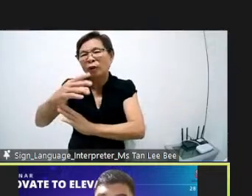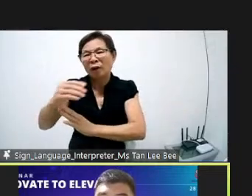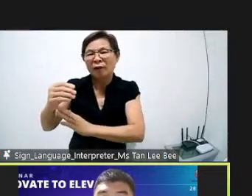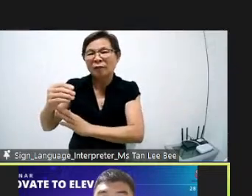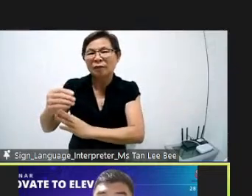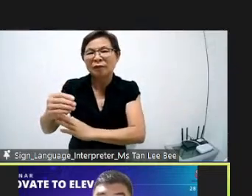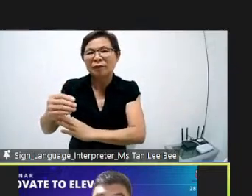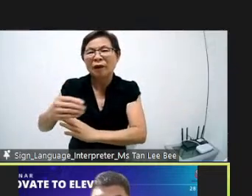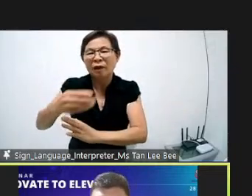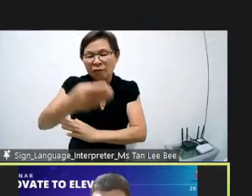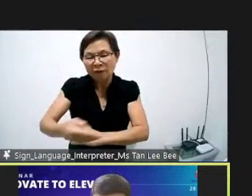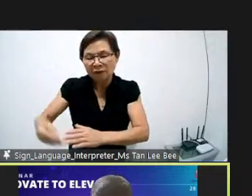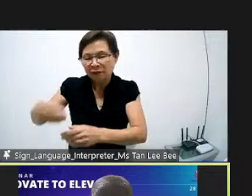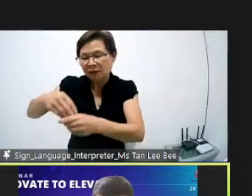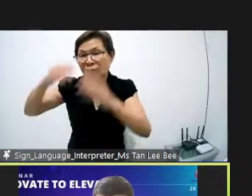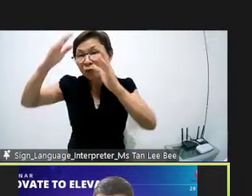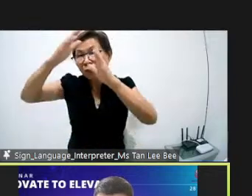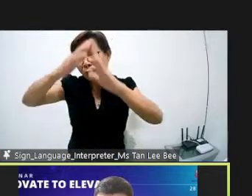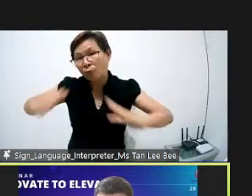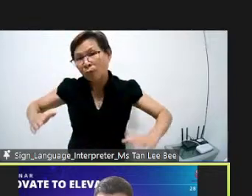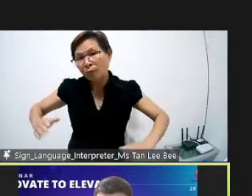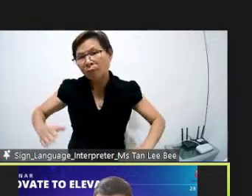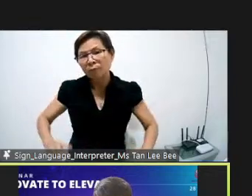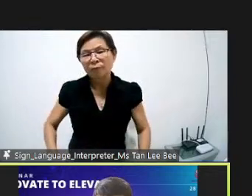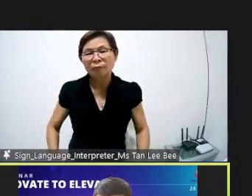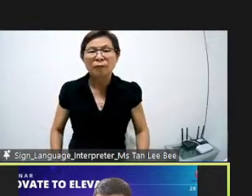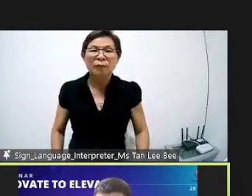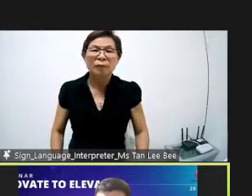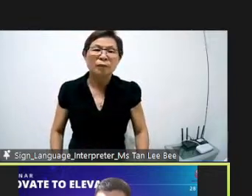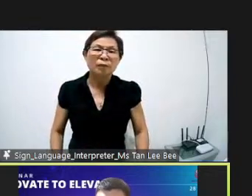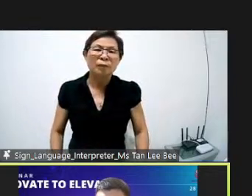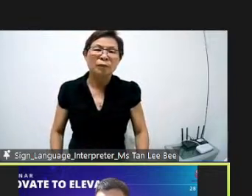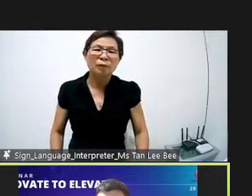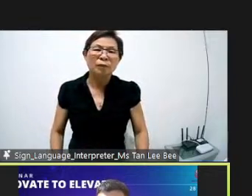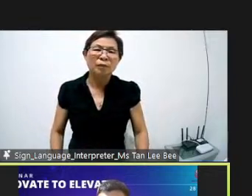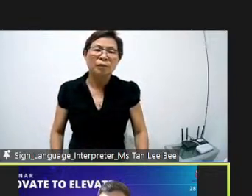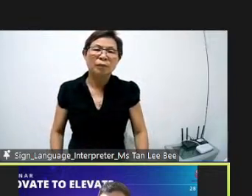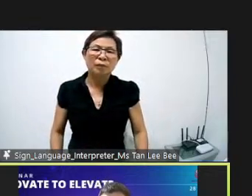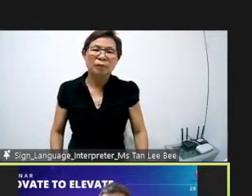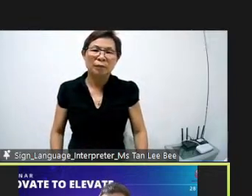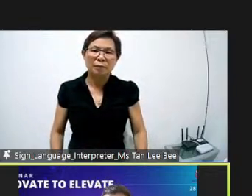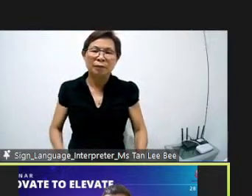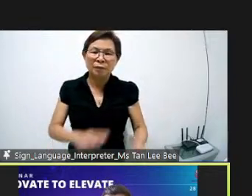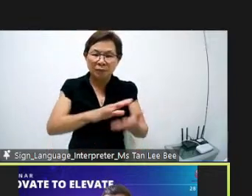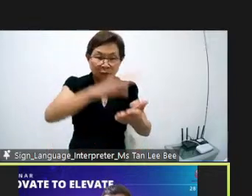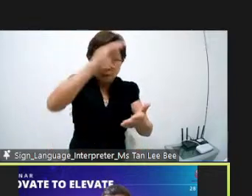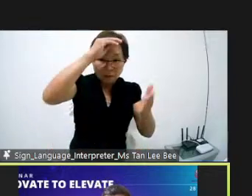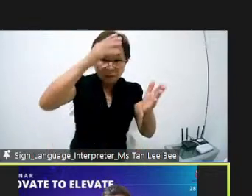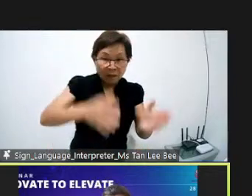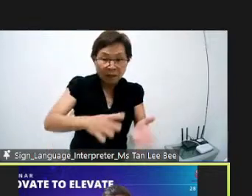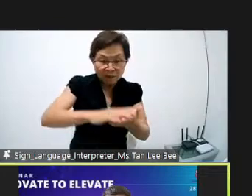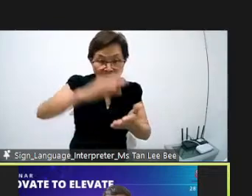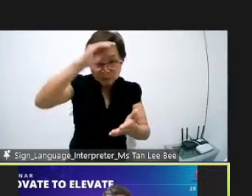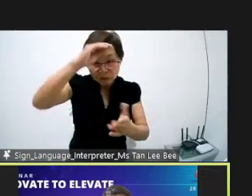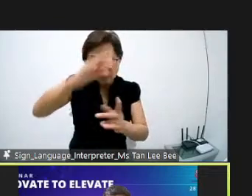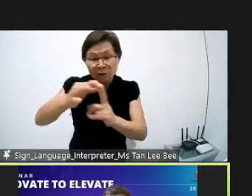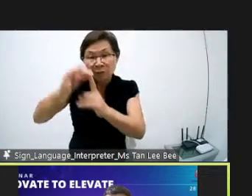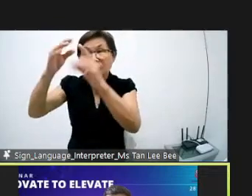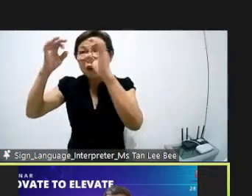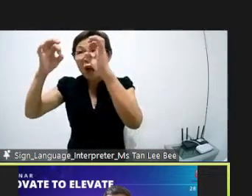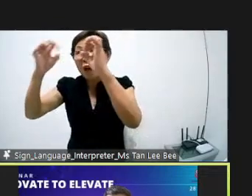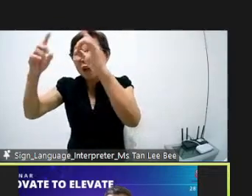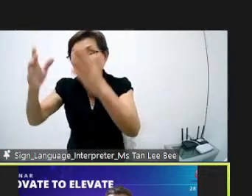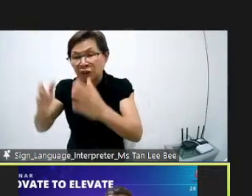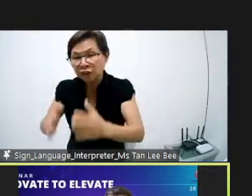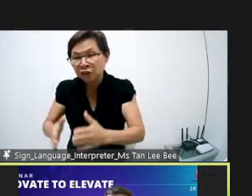at home. Third, it is duty-bound to aid learners with ASD, special education teachers, their